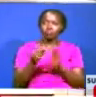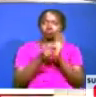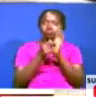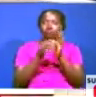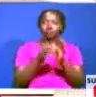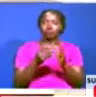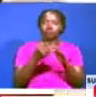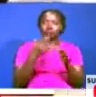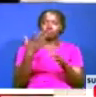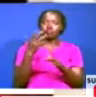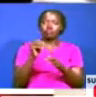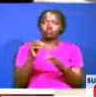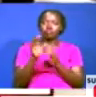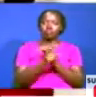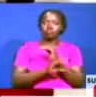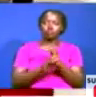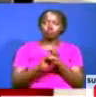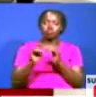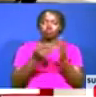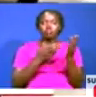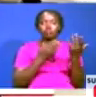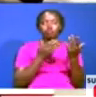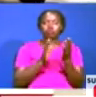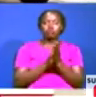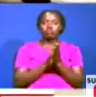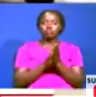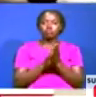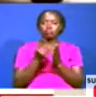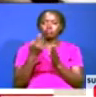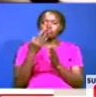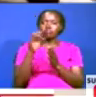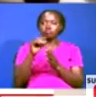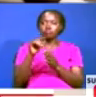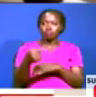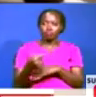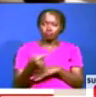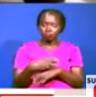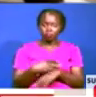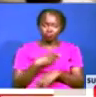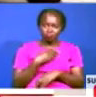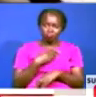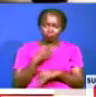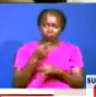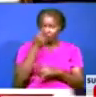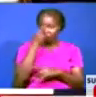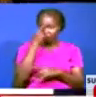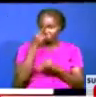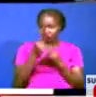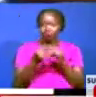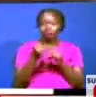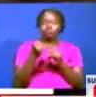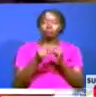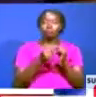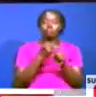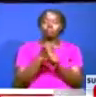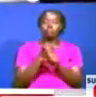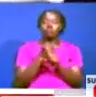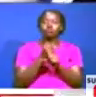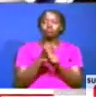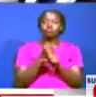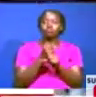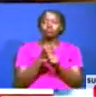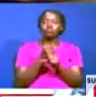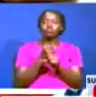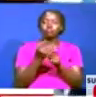50 countries. Kenya hopes to net 130,000 visitors from India by the close of the year, riding on roadshows for